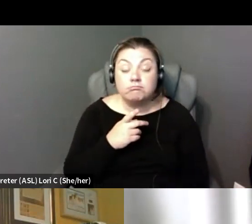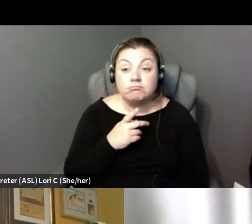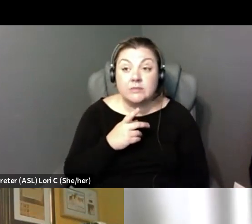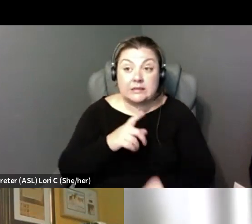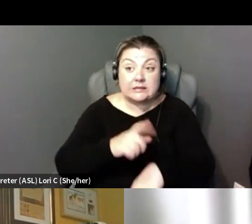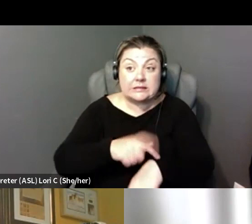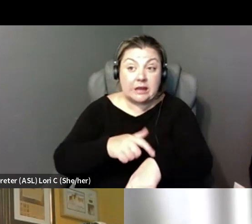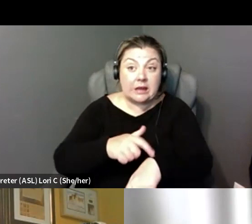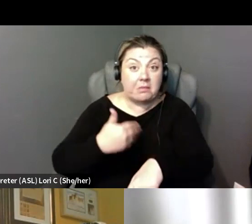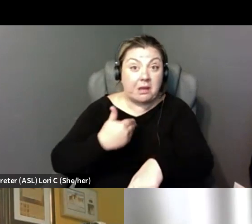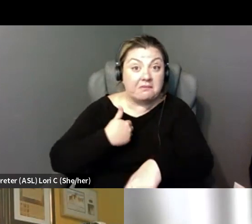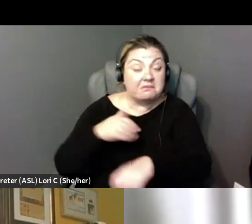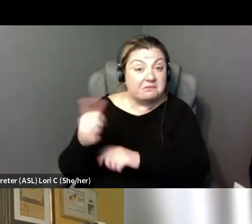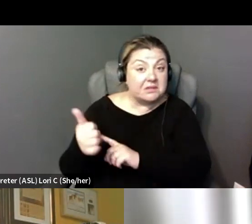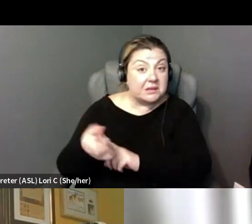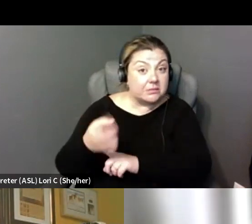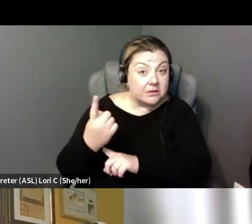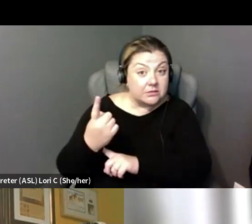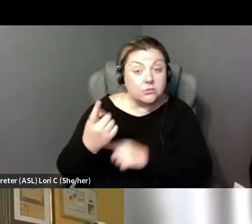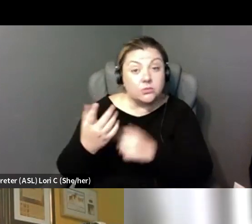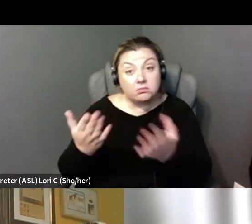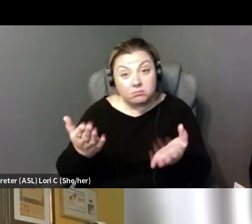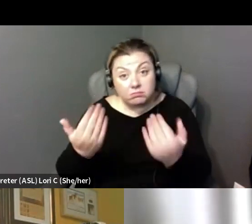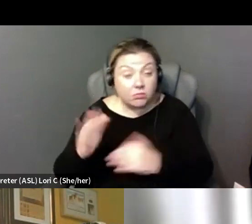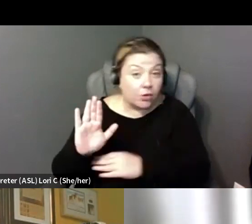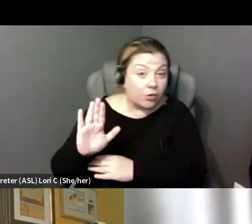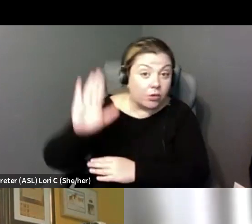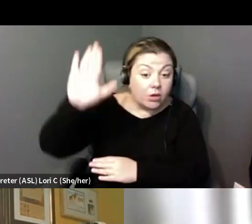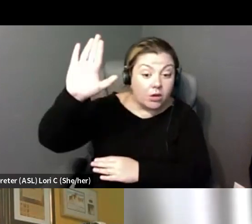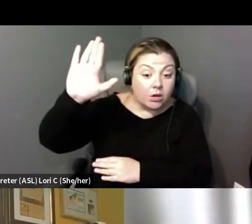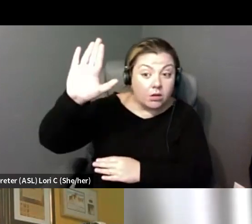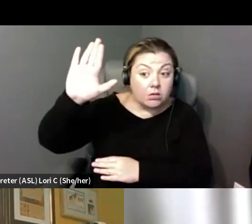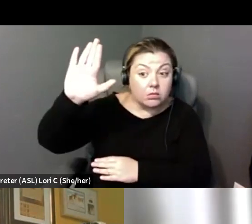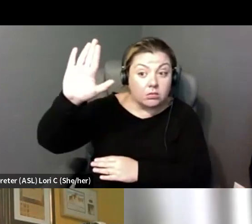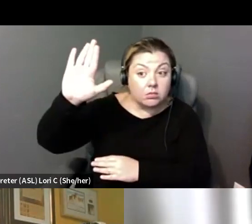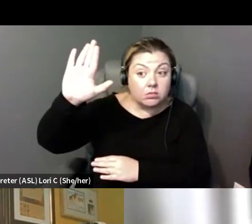minutes left. If anyone's hand is raised, I'm afraid I don't see it.